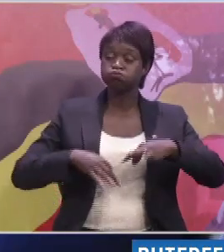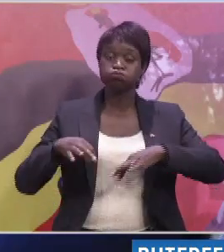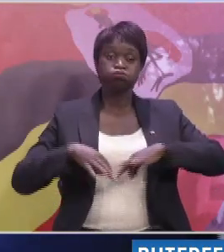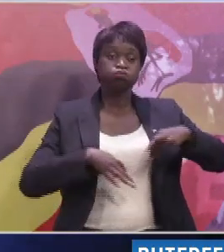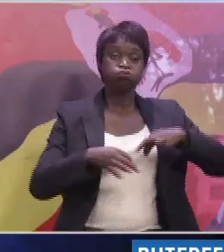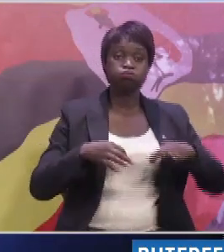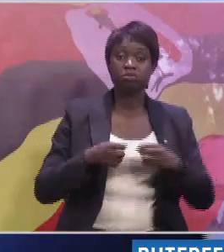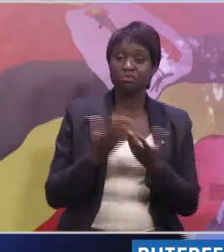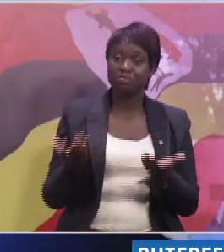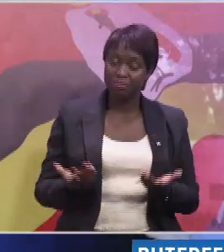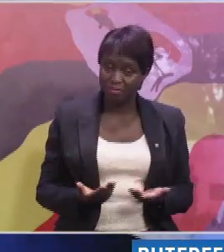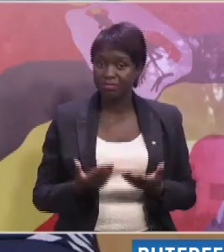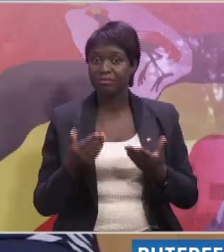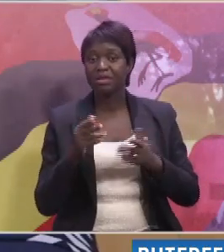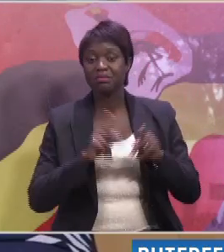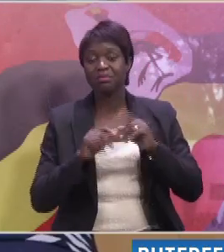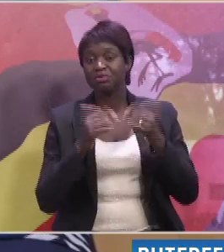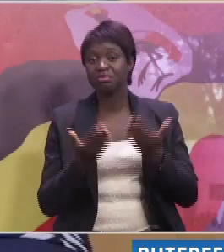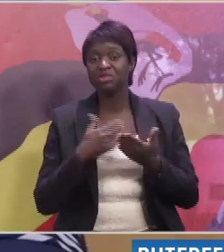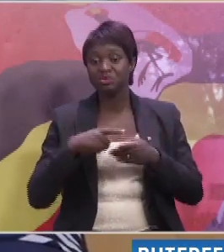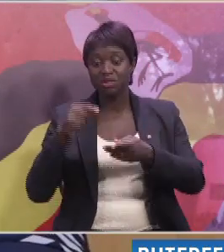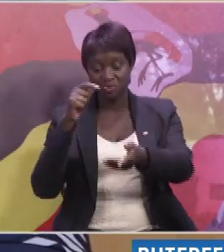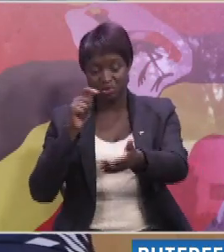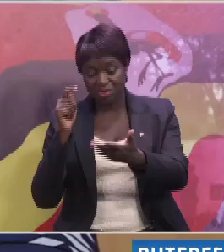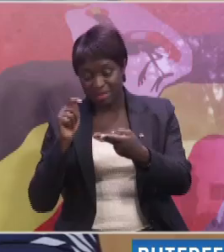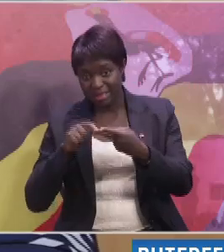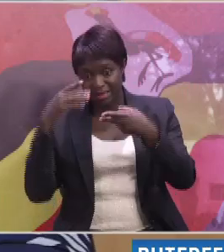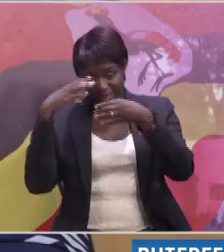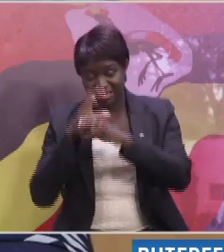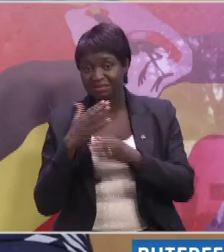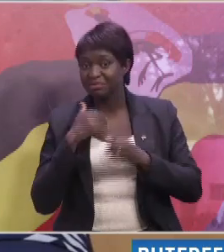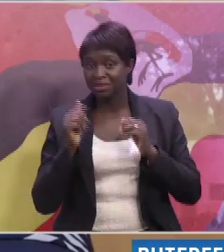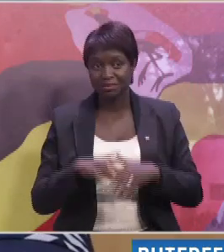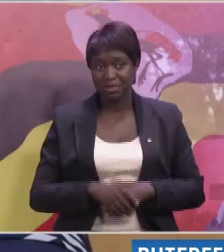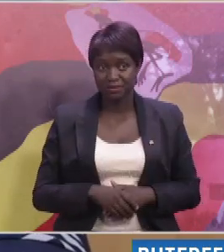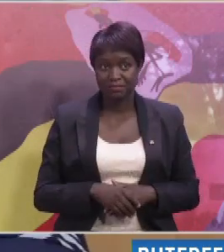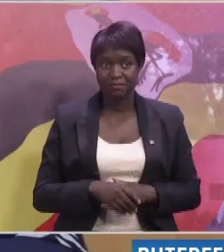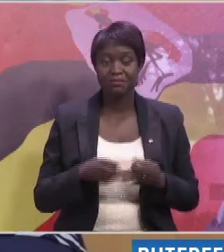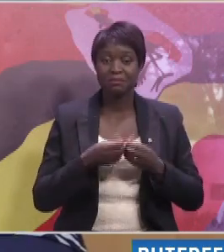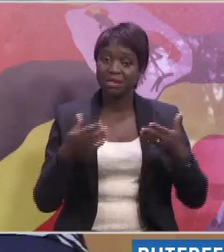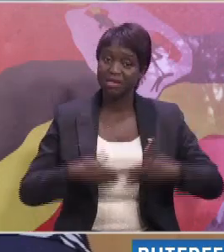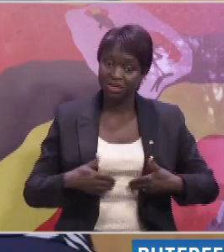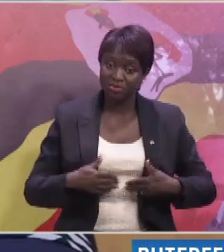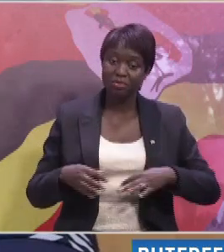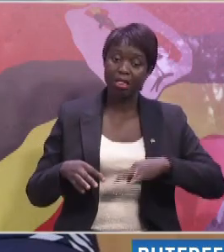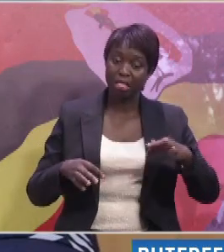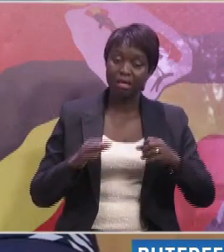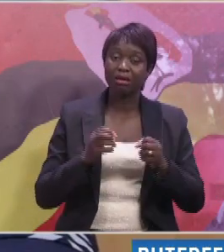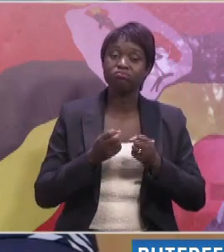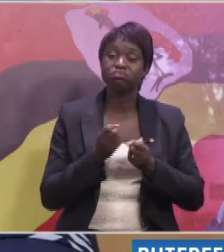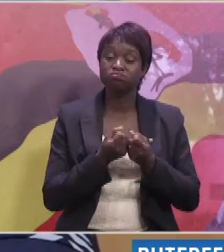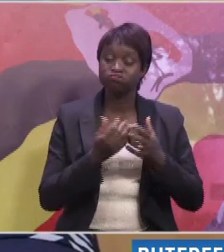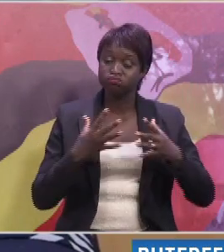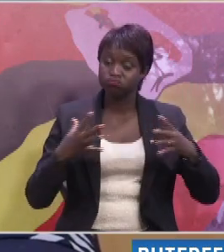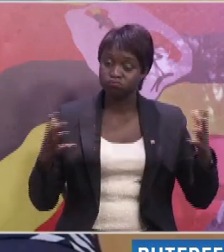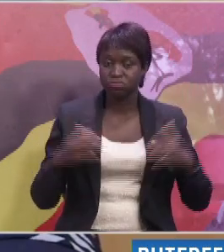abatayagala kwekebeza ndwadde nga bukyali. The issue of teenage pregnancy is big because of the way